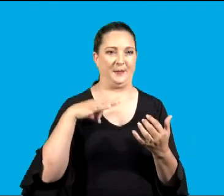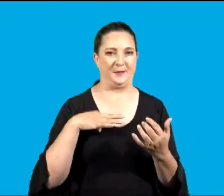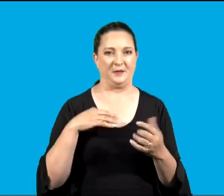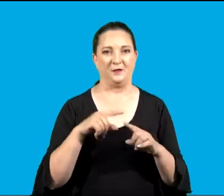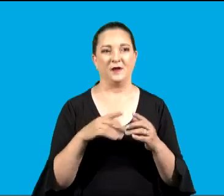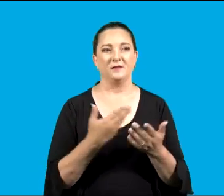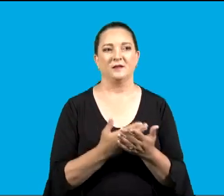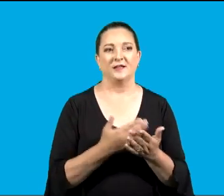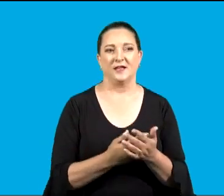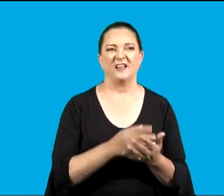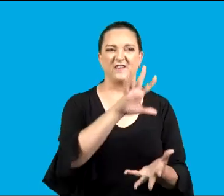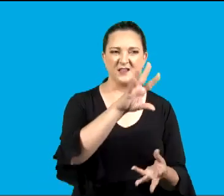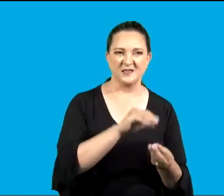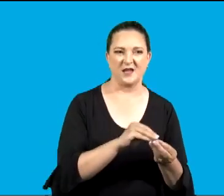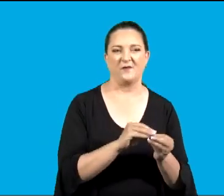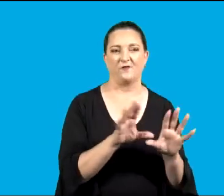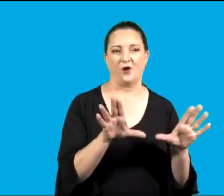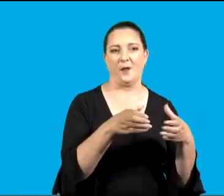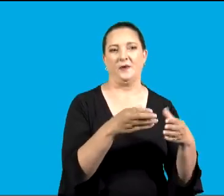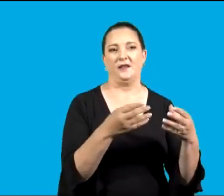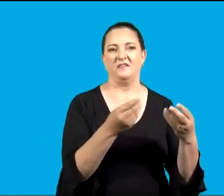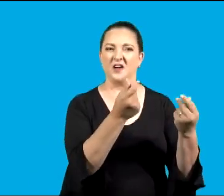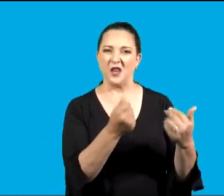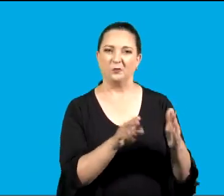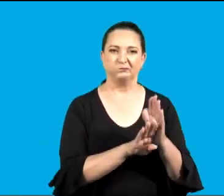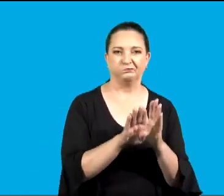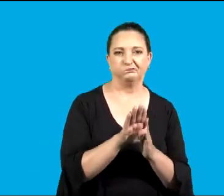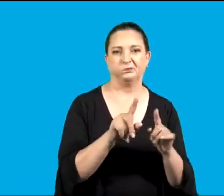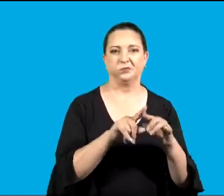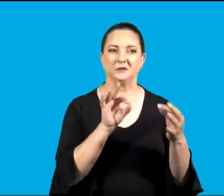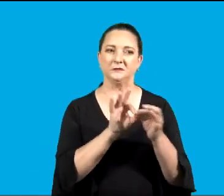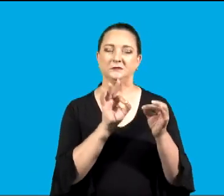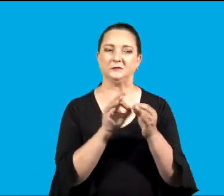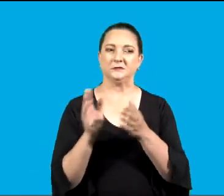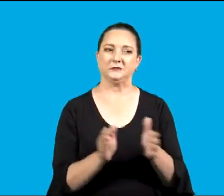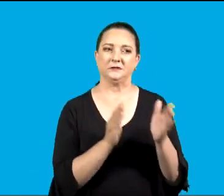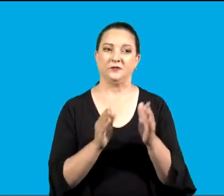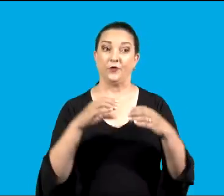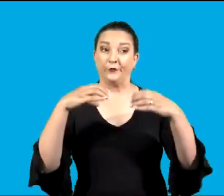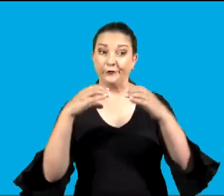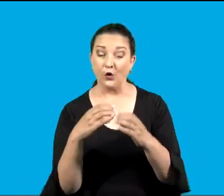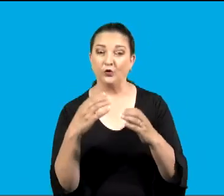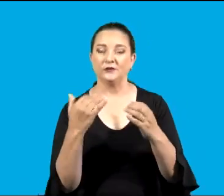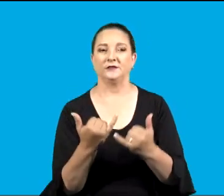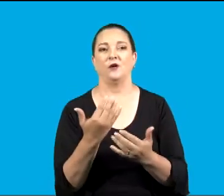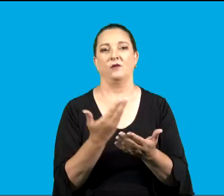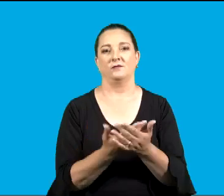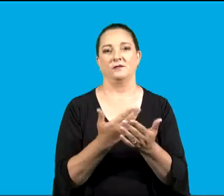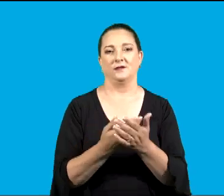focusing on key figures without the detailed breakdown found in a full statement of comprehensive